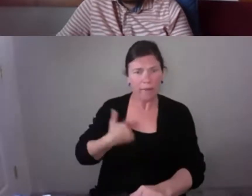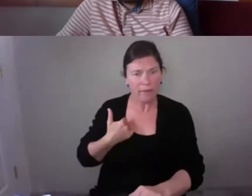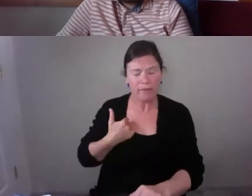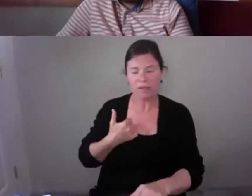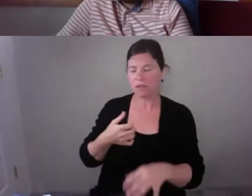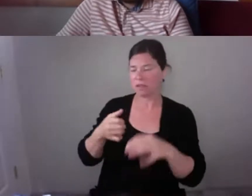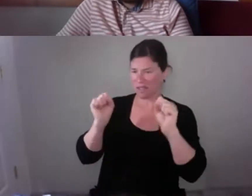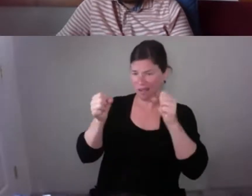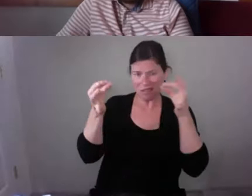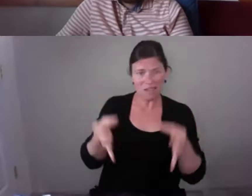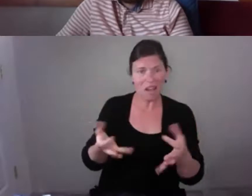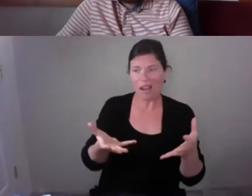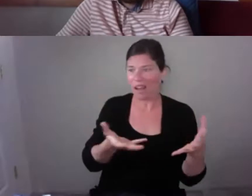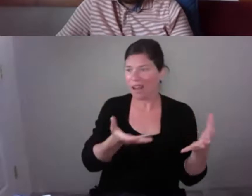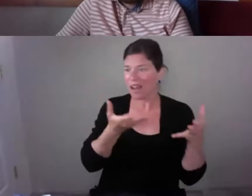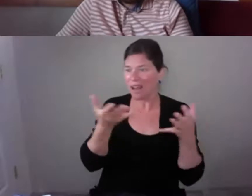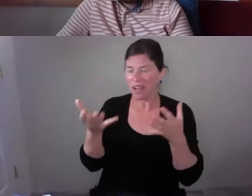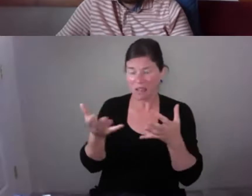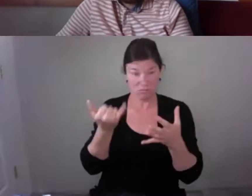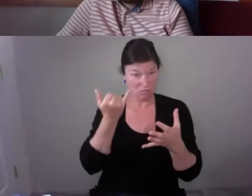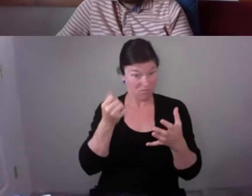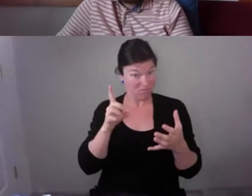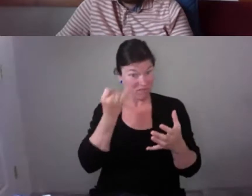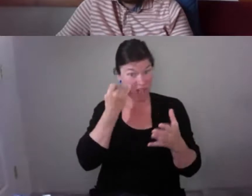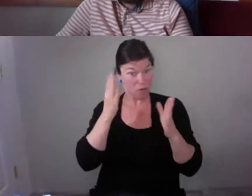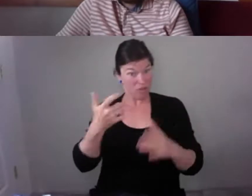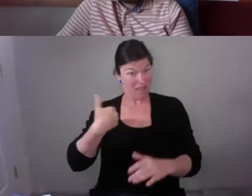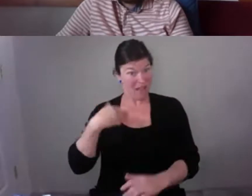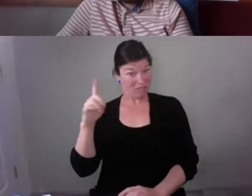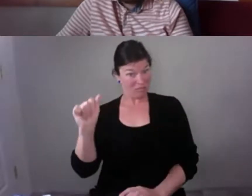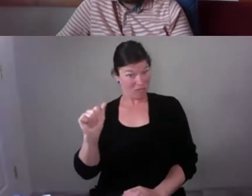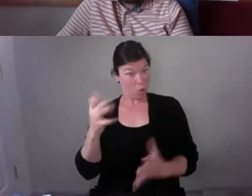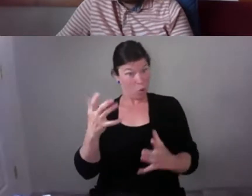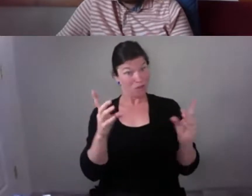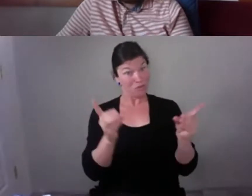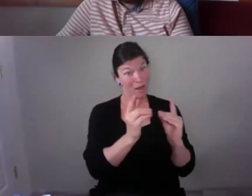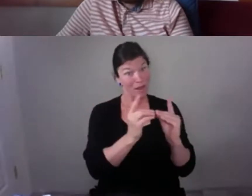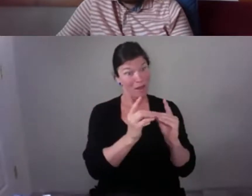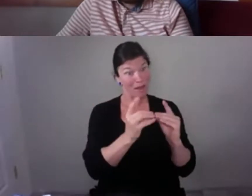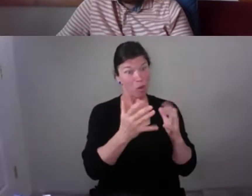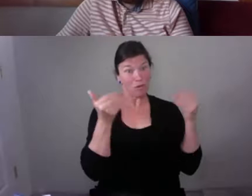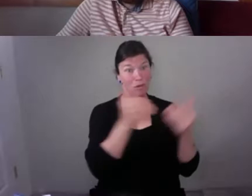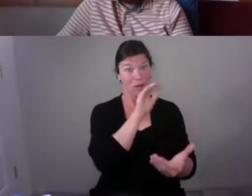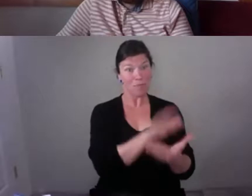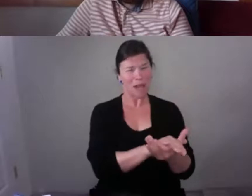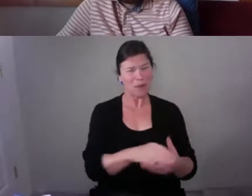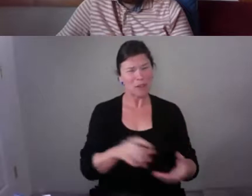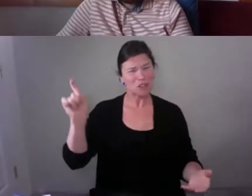they if they want to date and if they want to get married, and be able to like